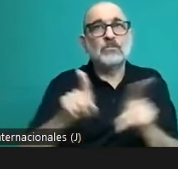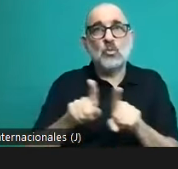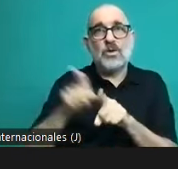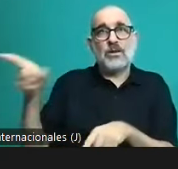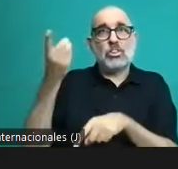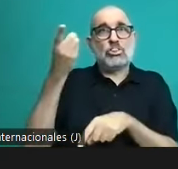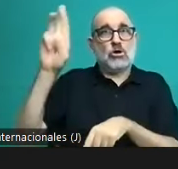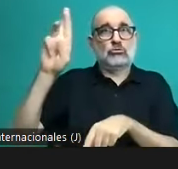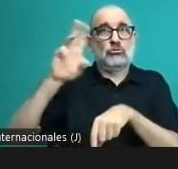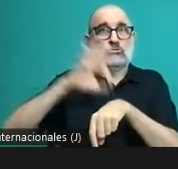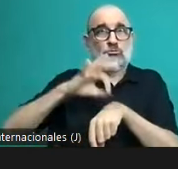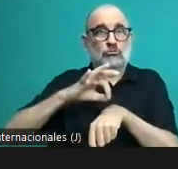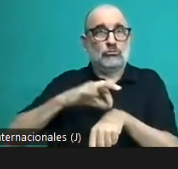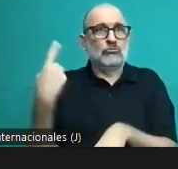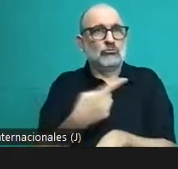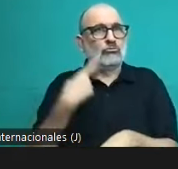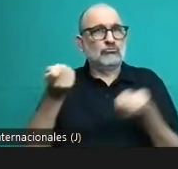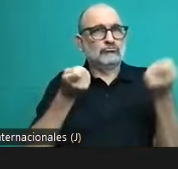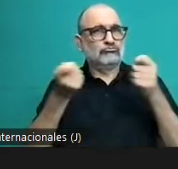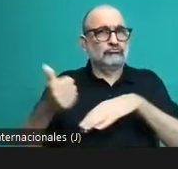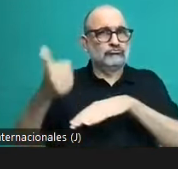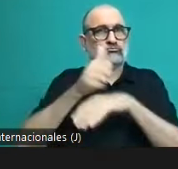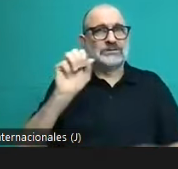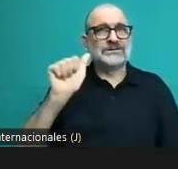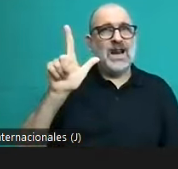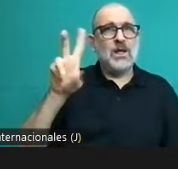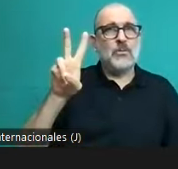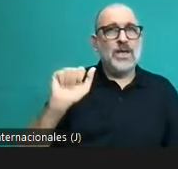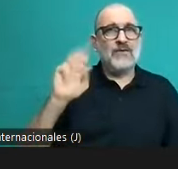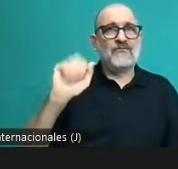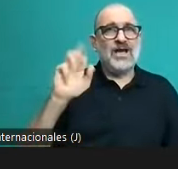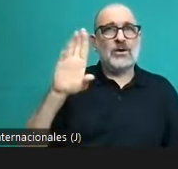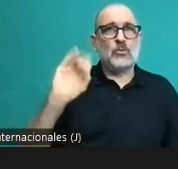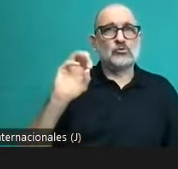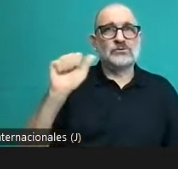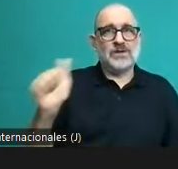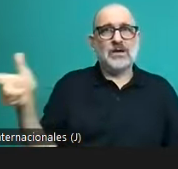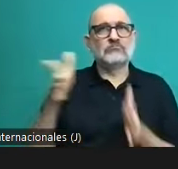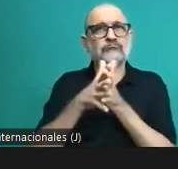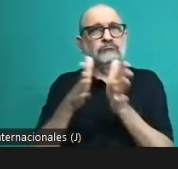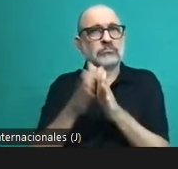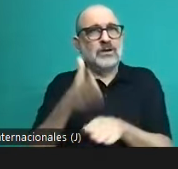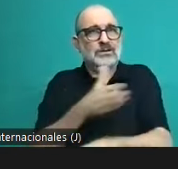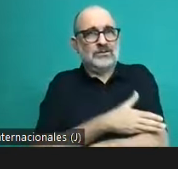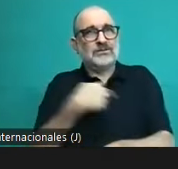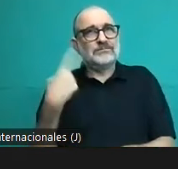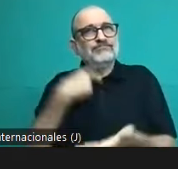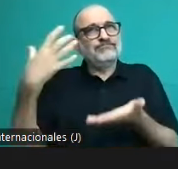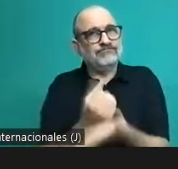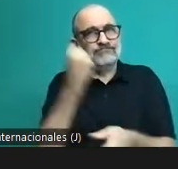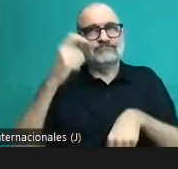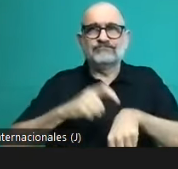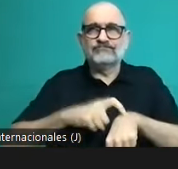making the most of this opportunity to highlight, we believe, 2 publications that have been key and the result of